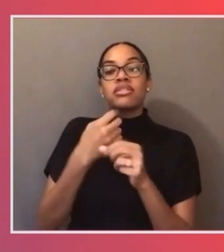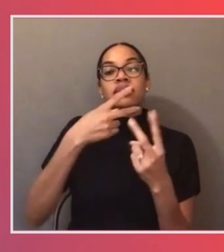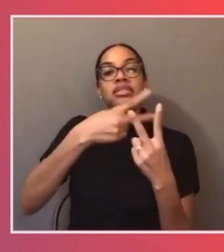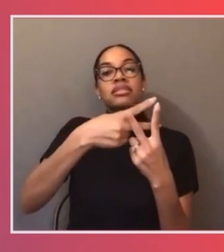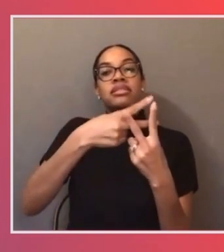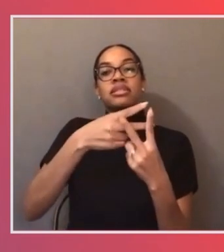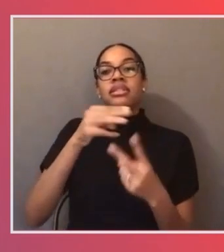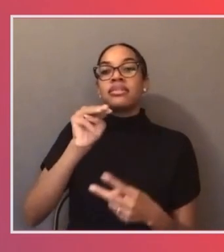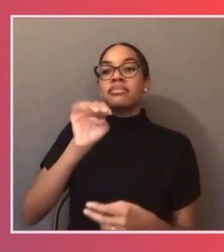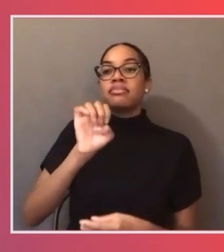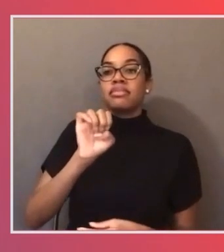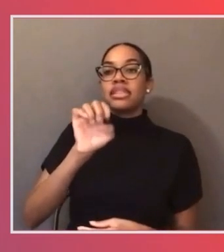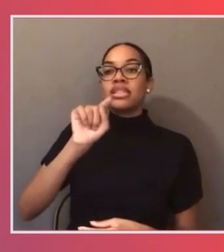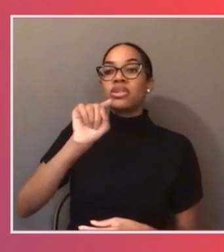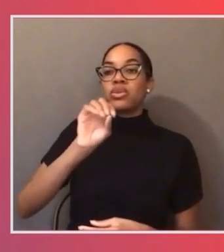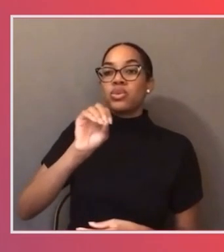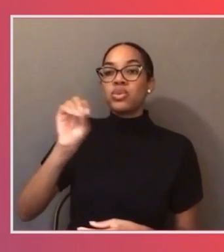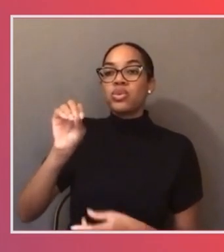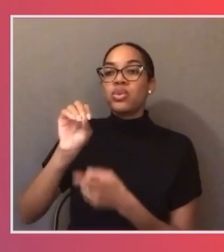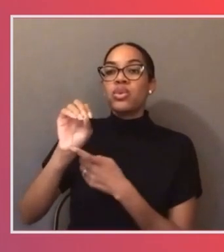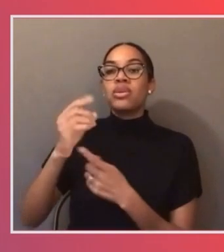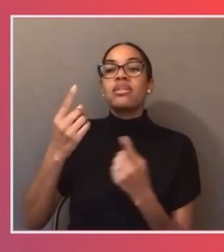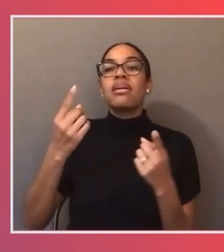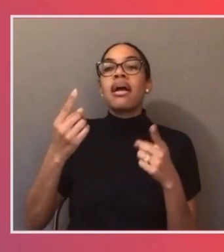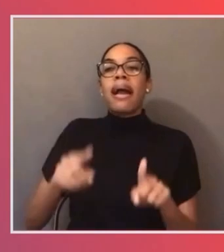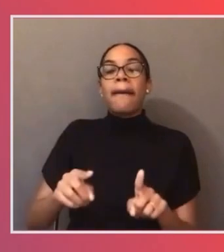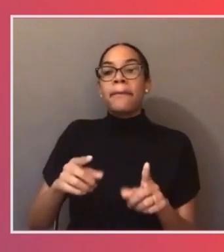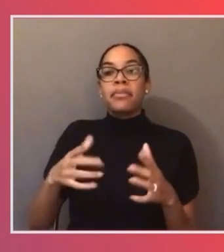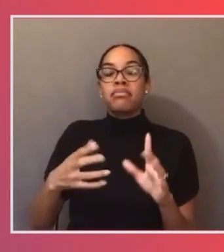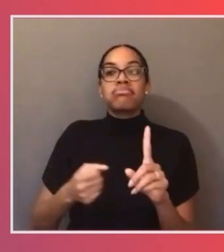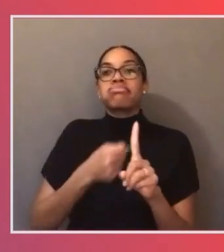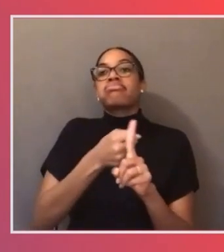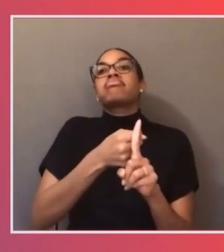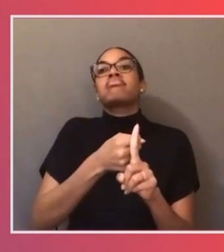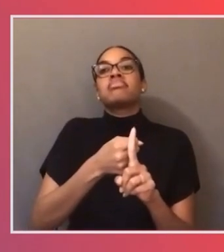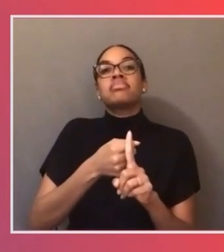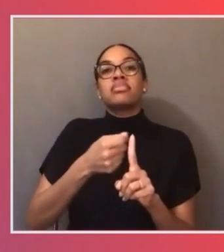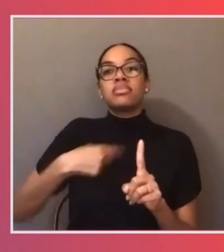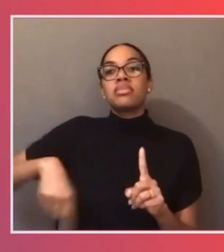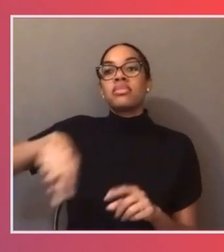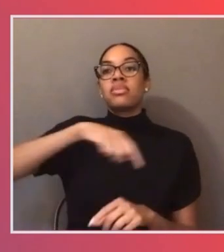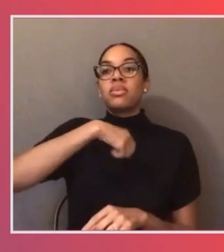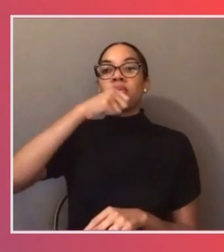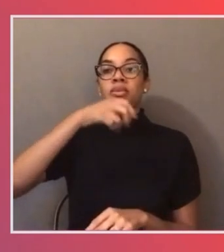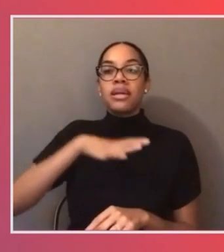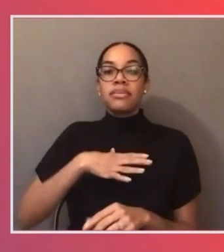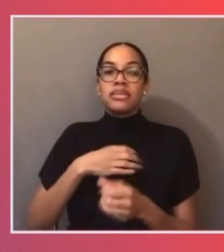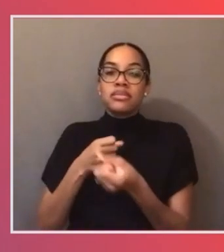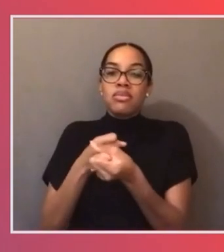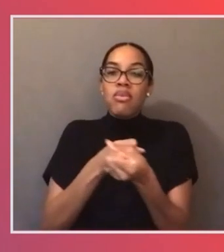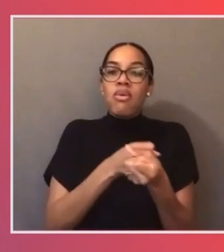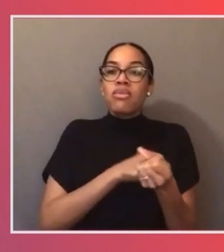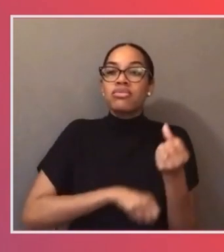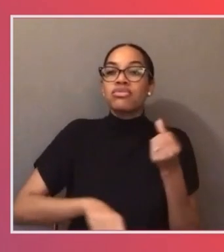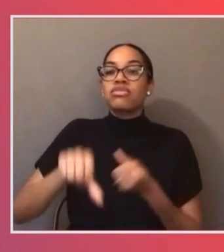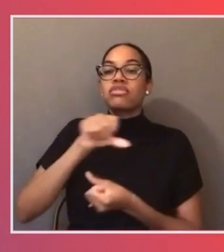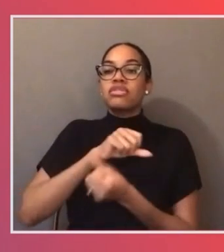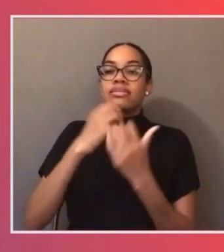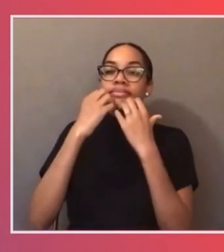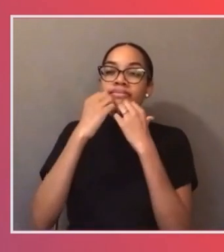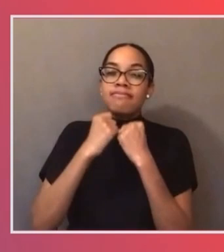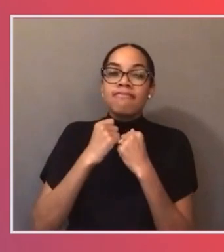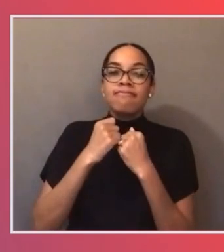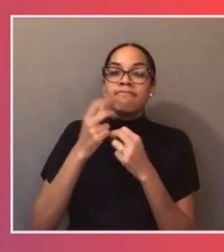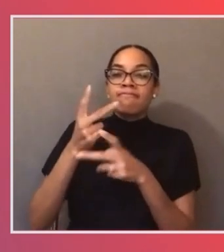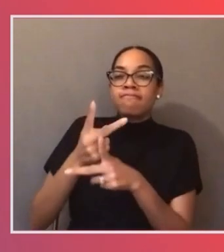have each other's back, to care for each other, and to not just the inability to leave